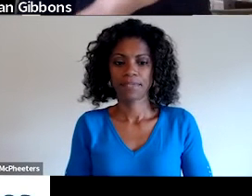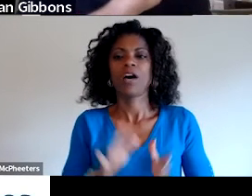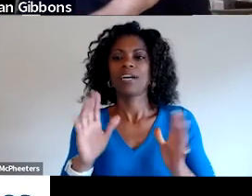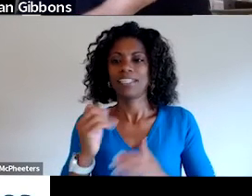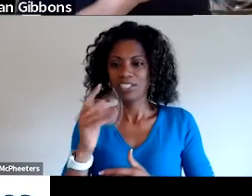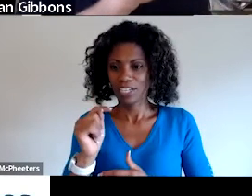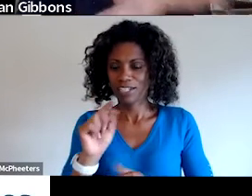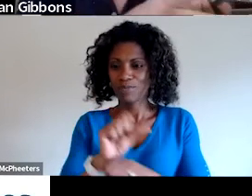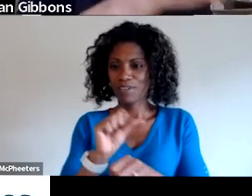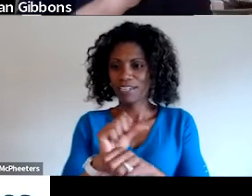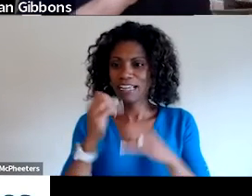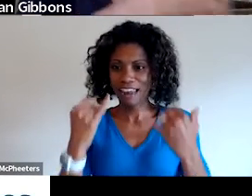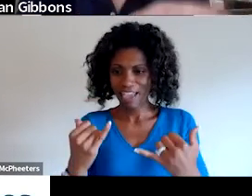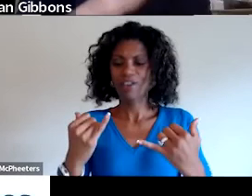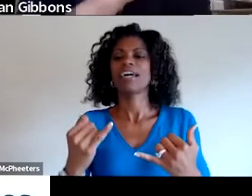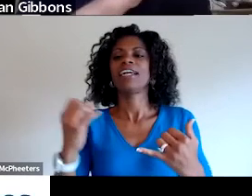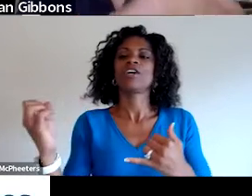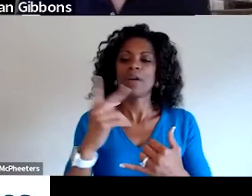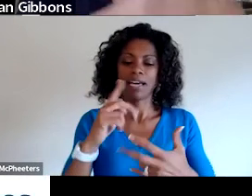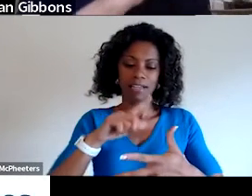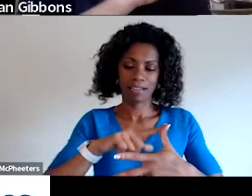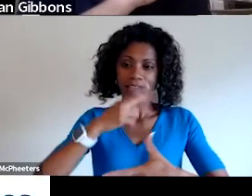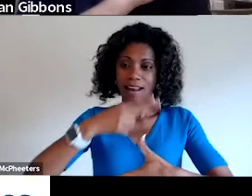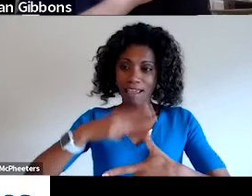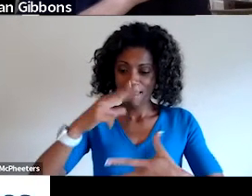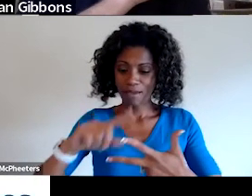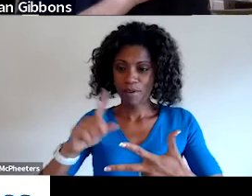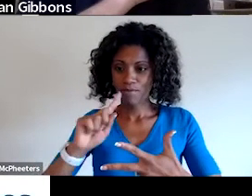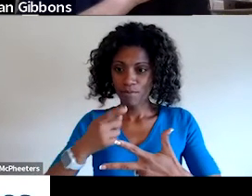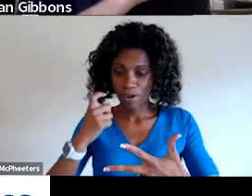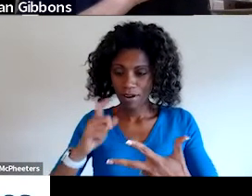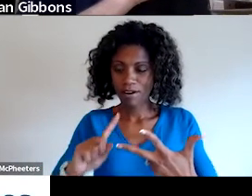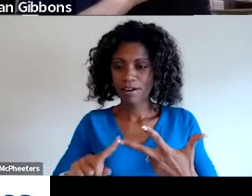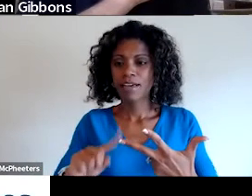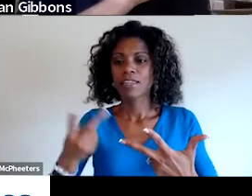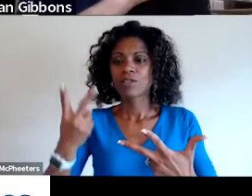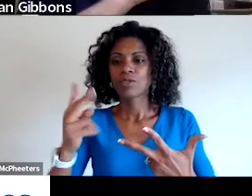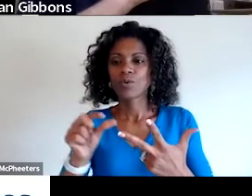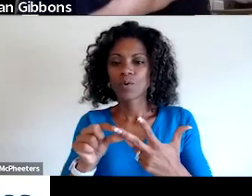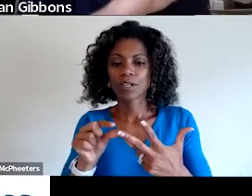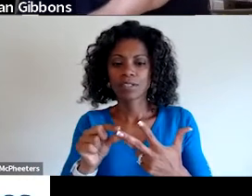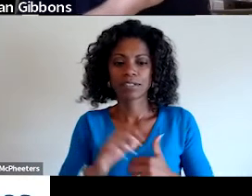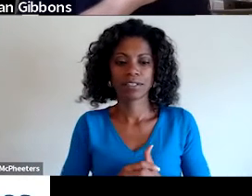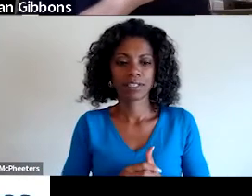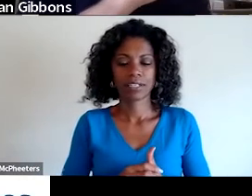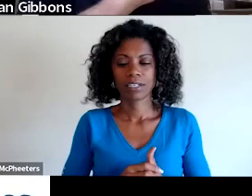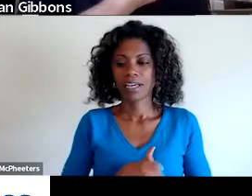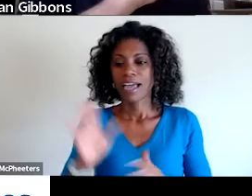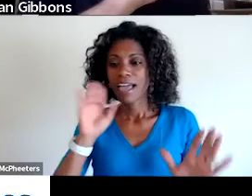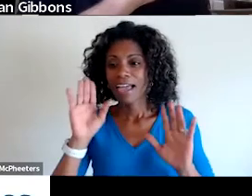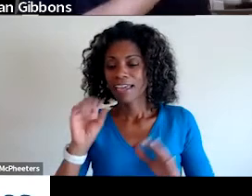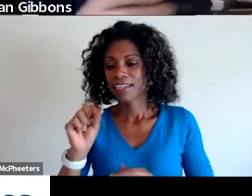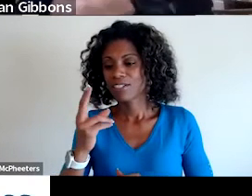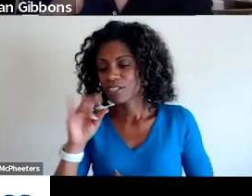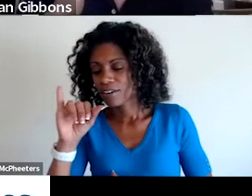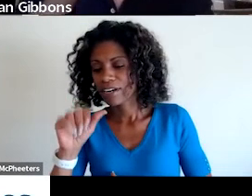let's go back to this, gang. 2 words, your name, James down in Atlanta. How you doing, James? You can throw that in there as well. Sherry in Detroit, doing well. Glad to see it. Aaron